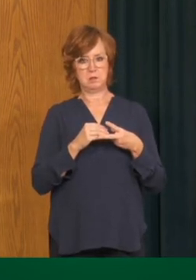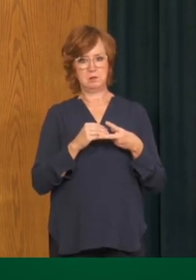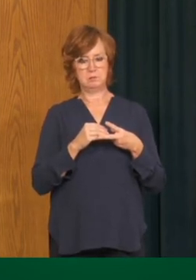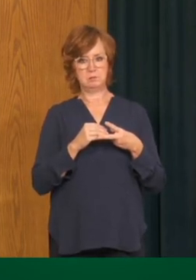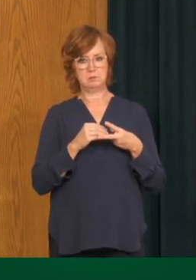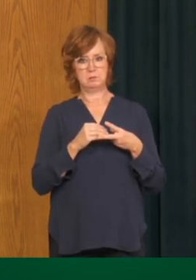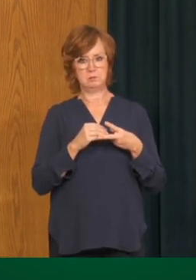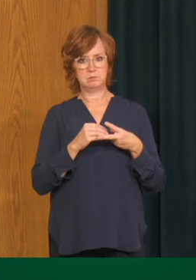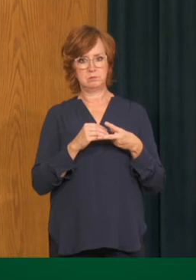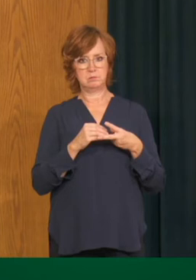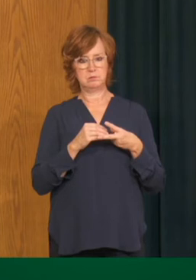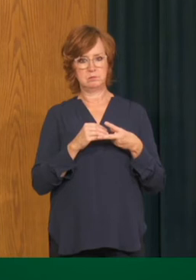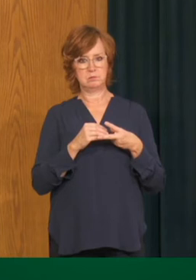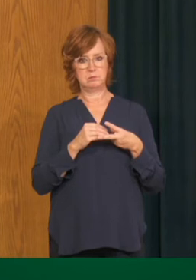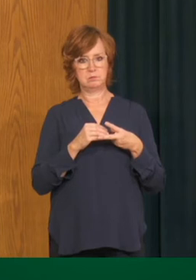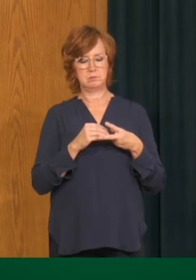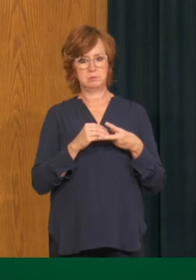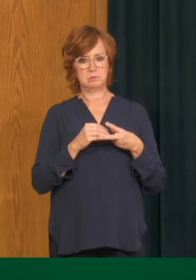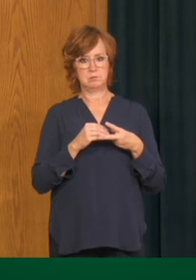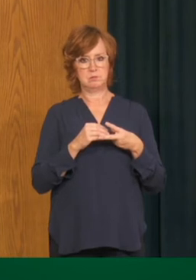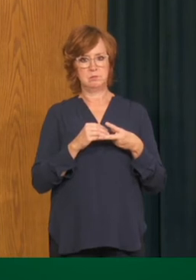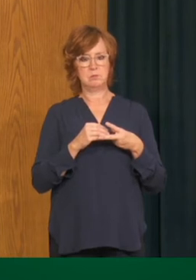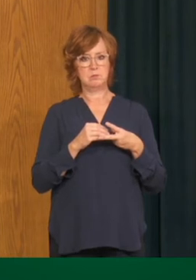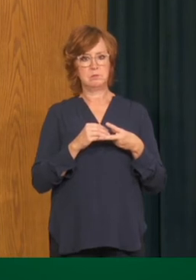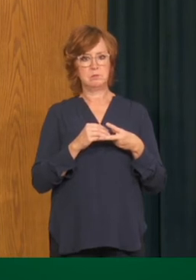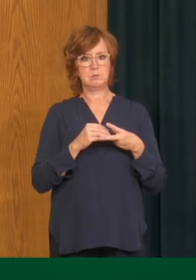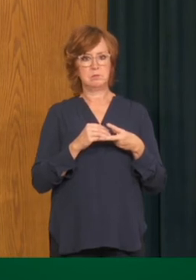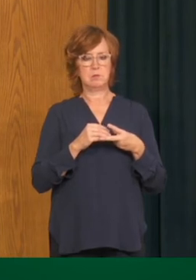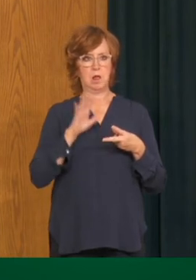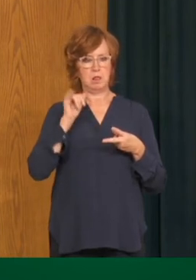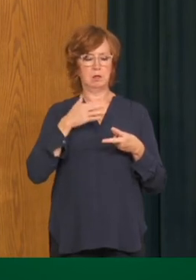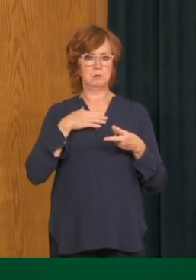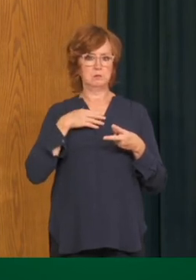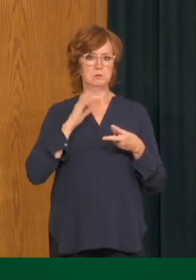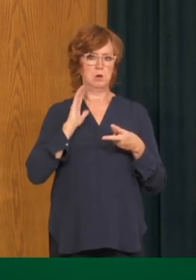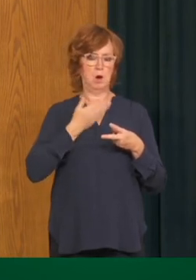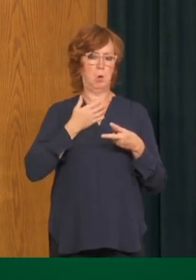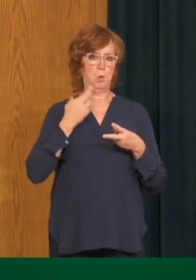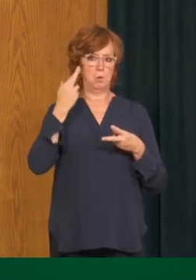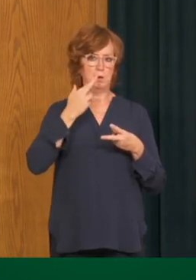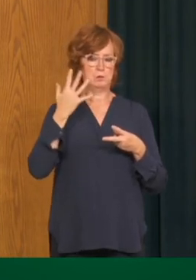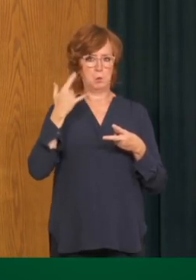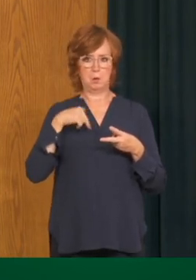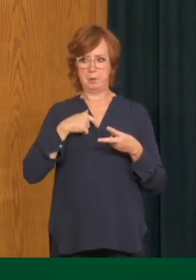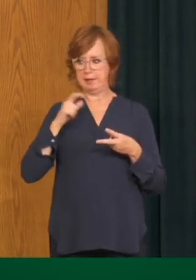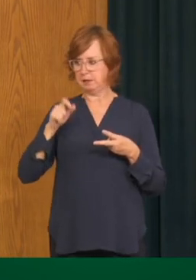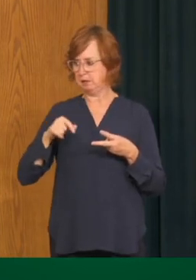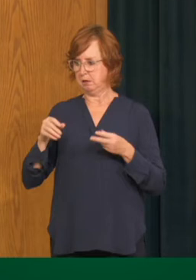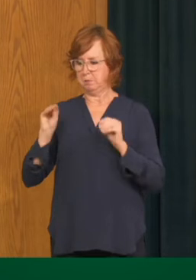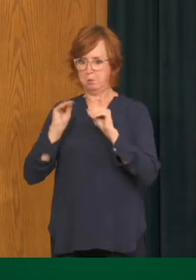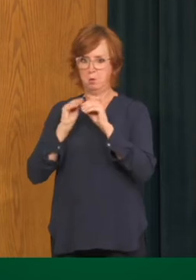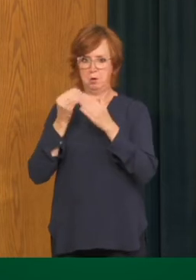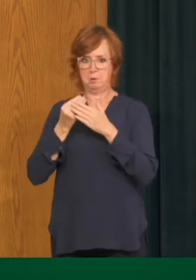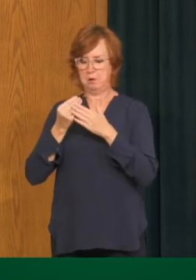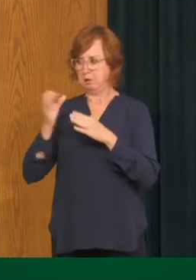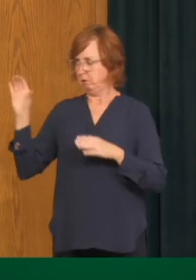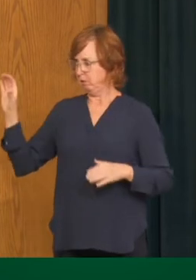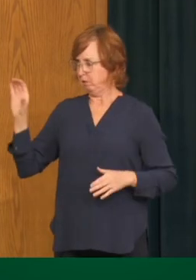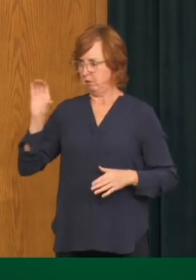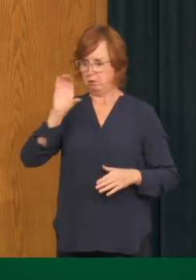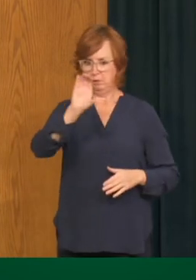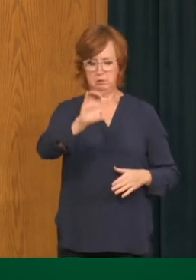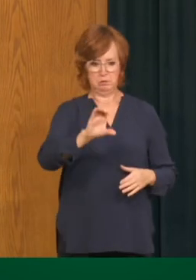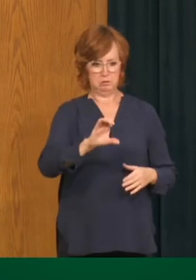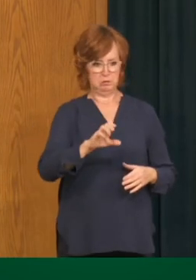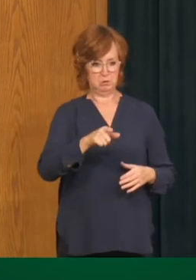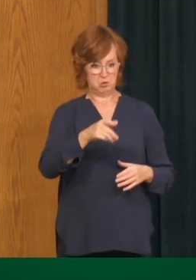be opening up access to some of these dollars to address some classrooms where there simply is no other option to reduce that number in